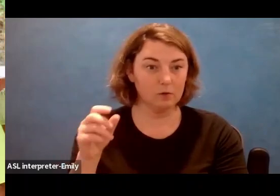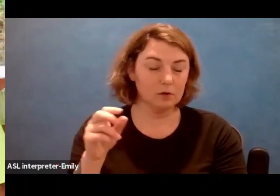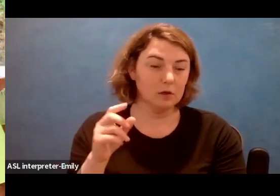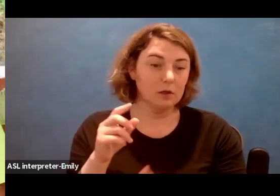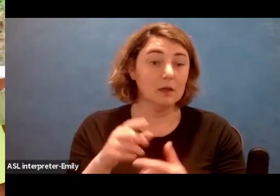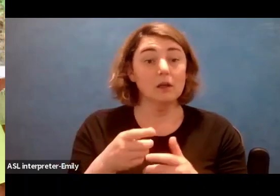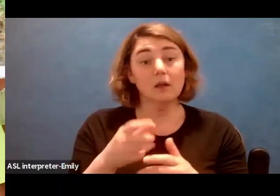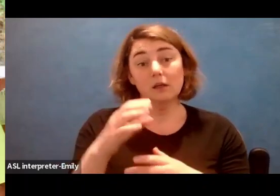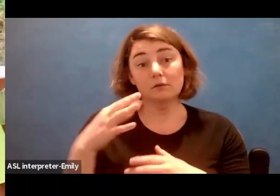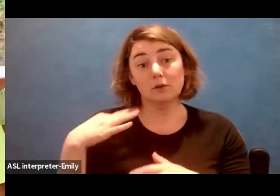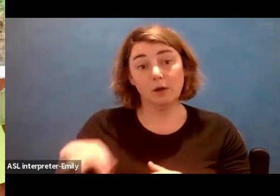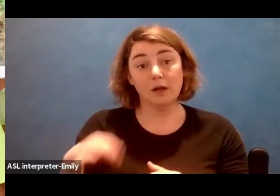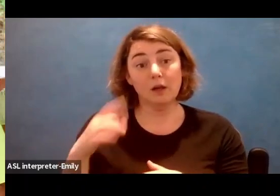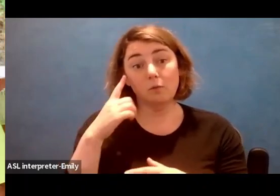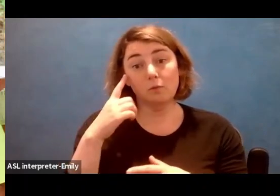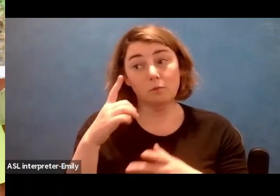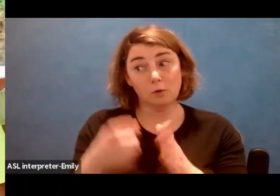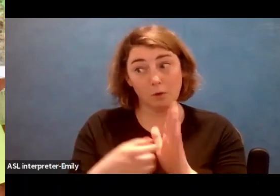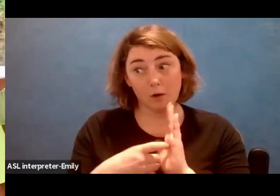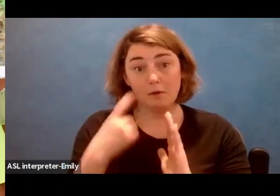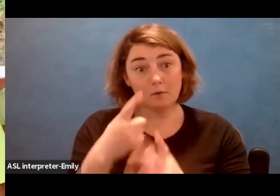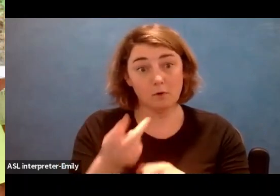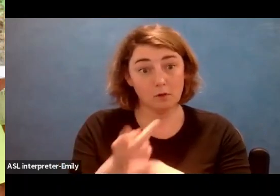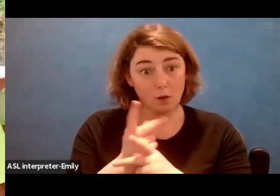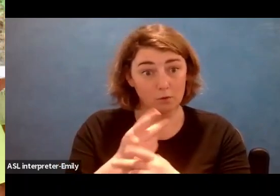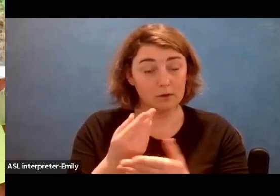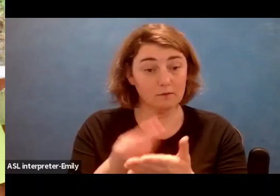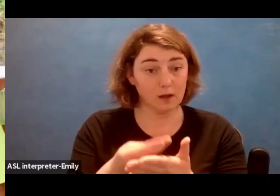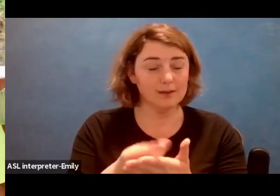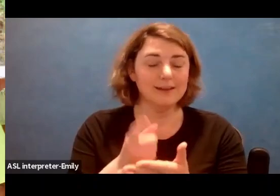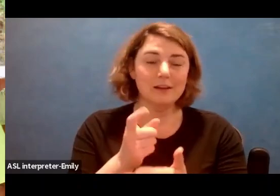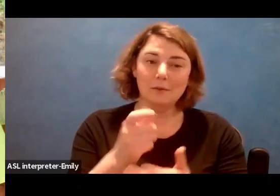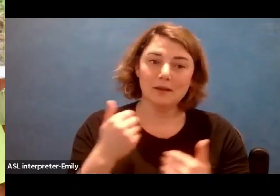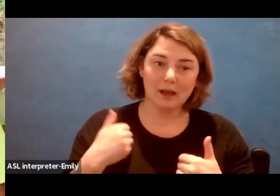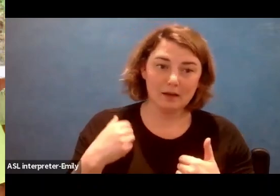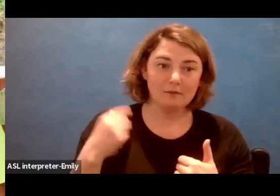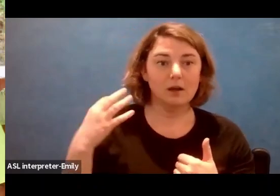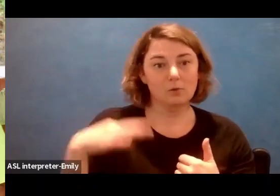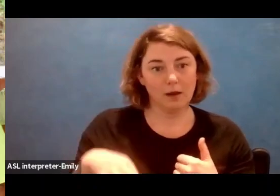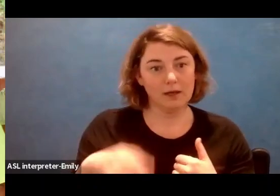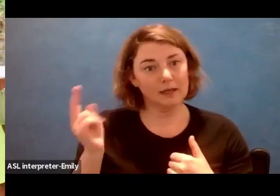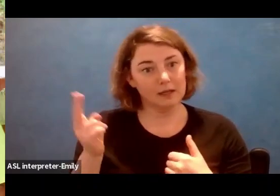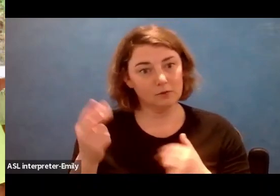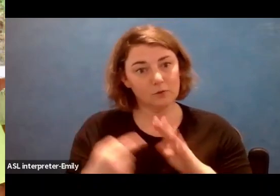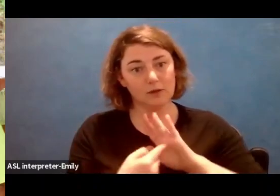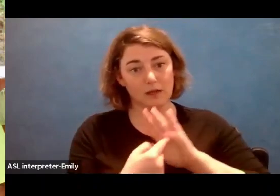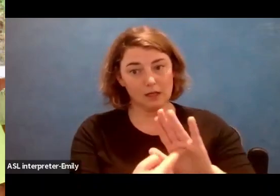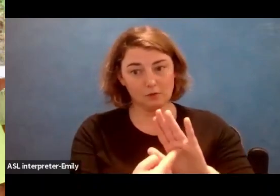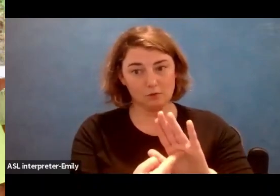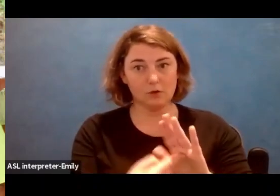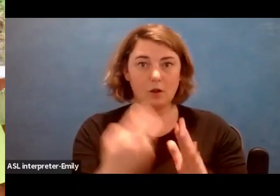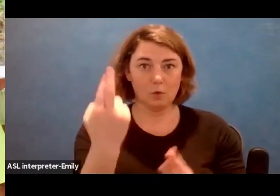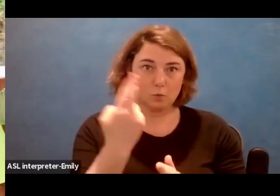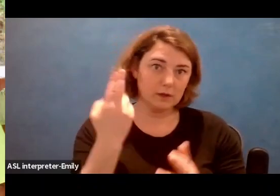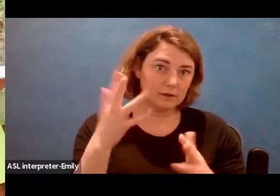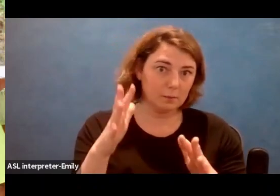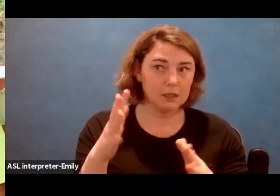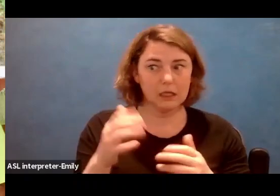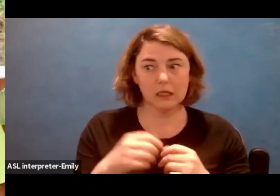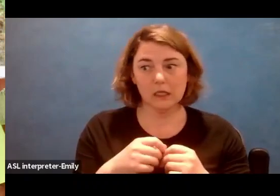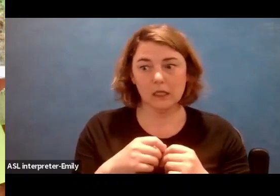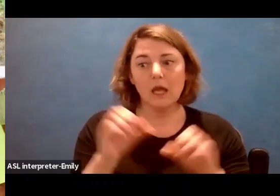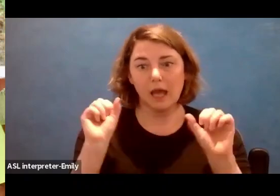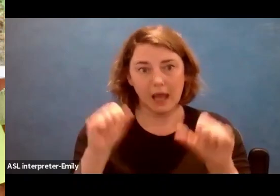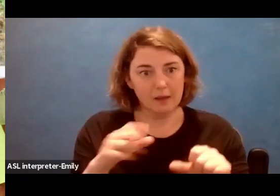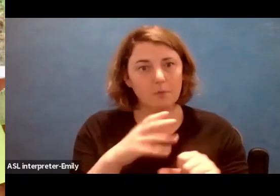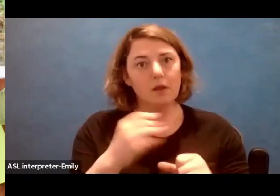Credit requirement for loan funds require that applicants must have a credit history that indicates a reasonably